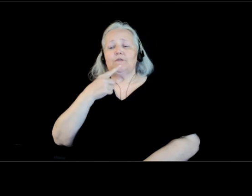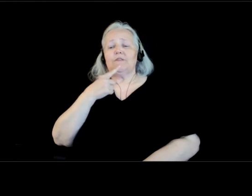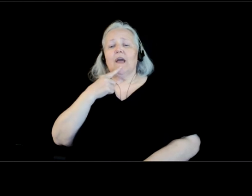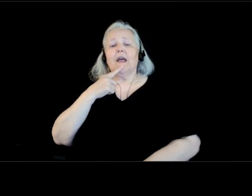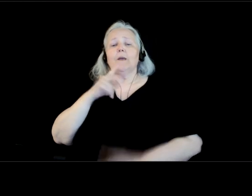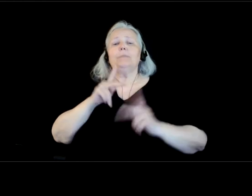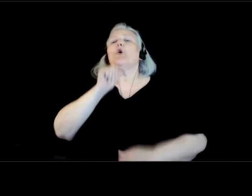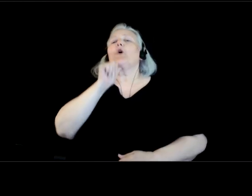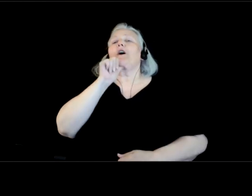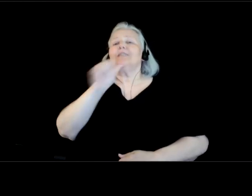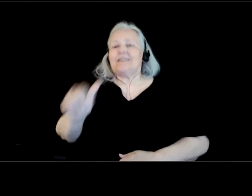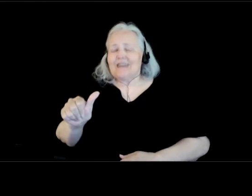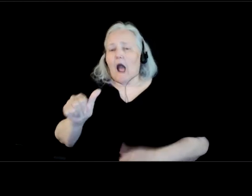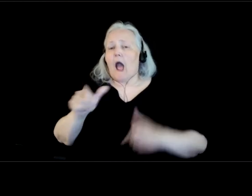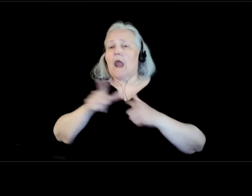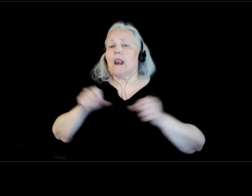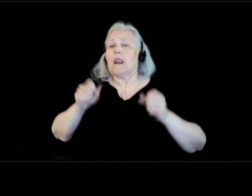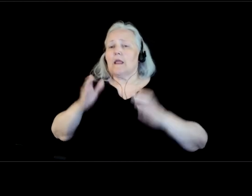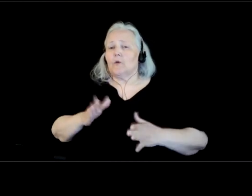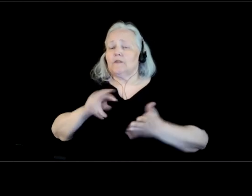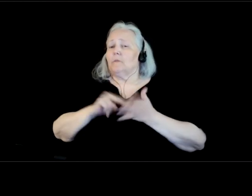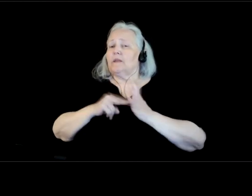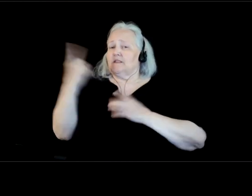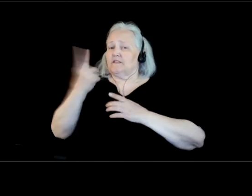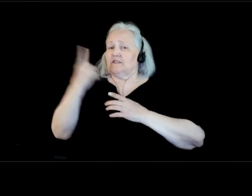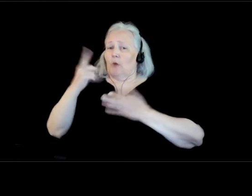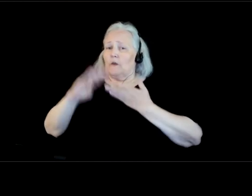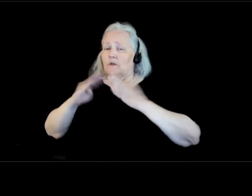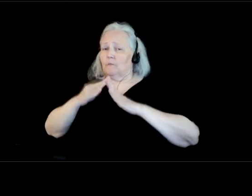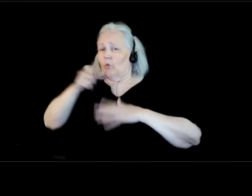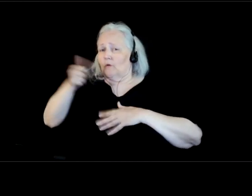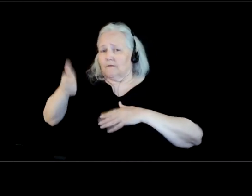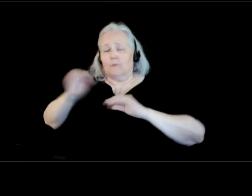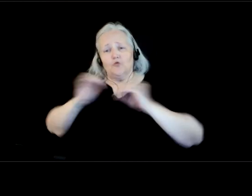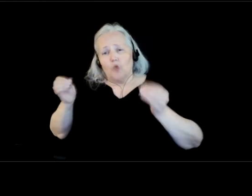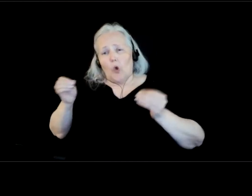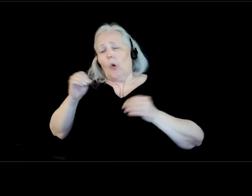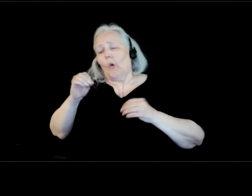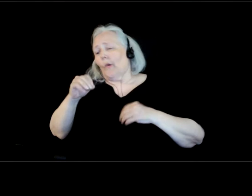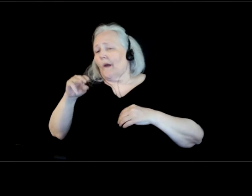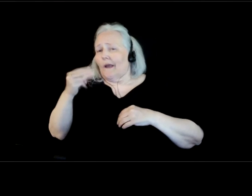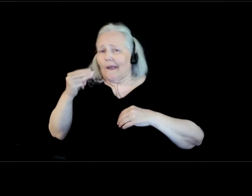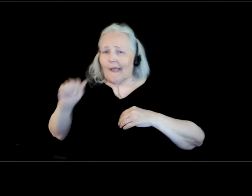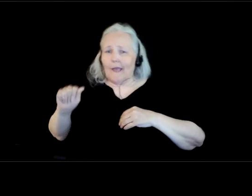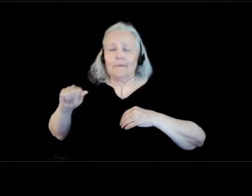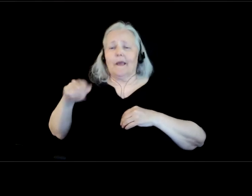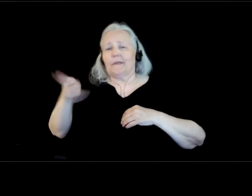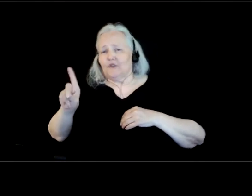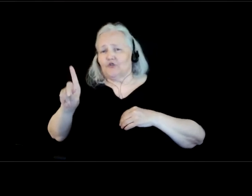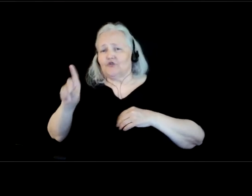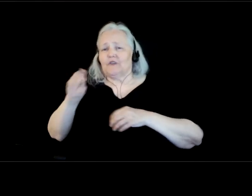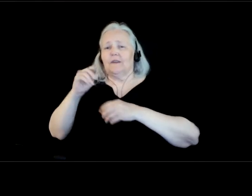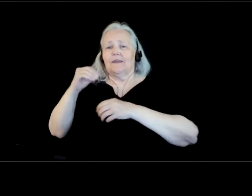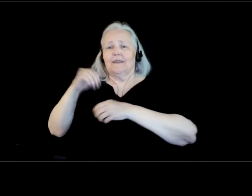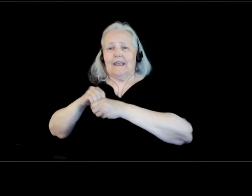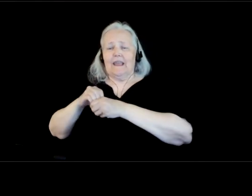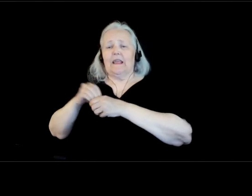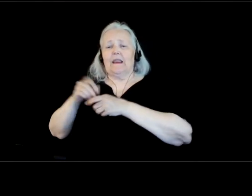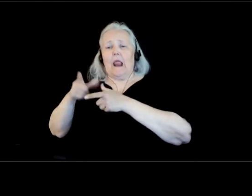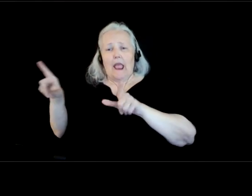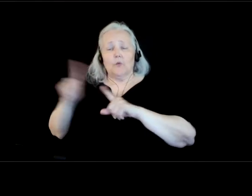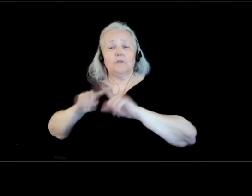mean a community member who doesn't have a master's or PhD in a language-related field, because it could also be a non-linguist, someone